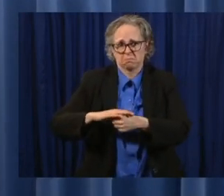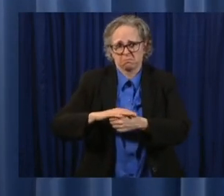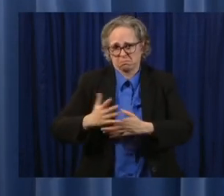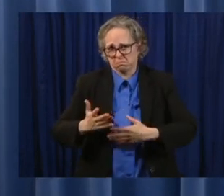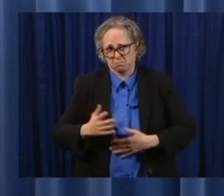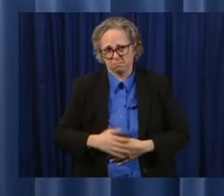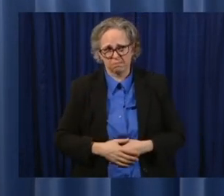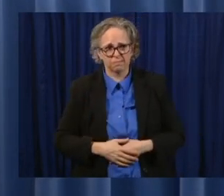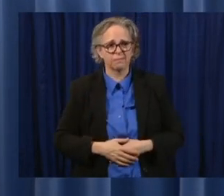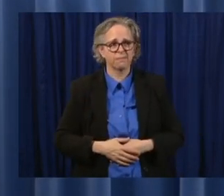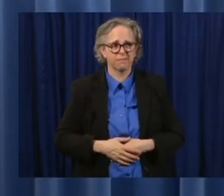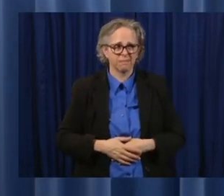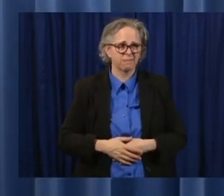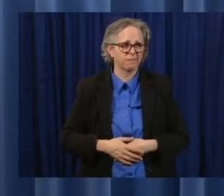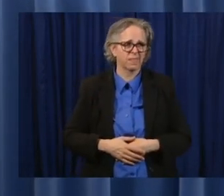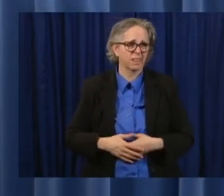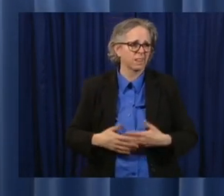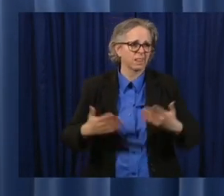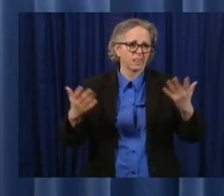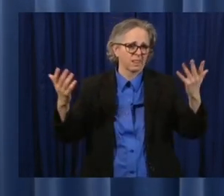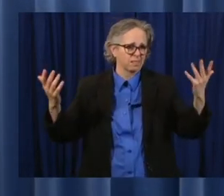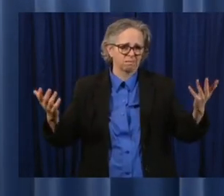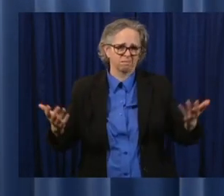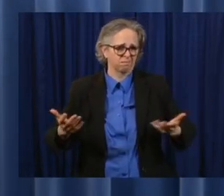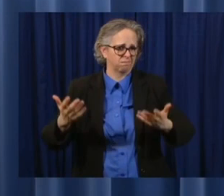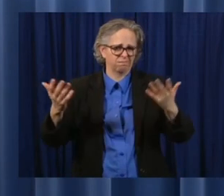All right, we'll call